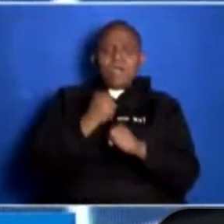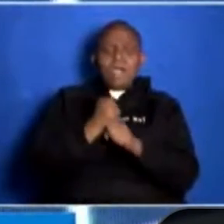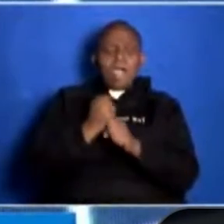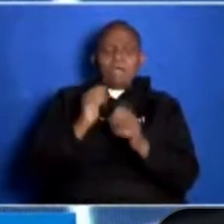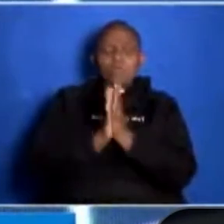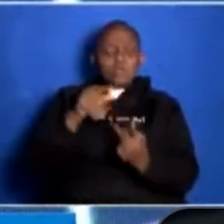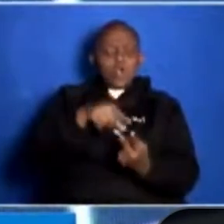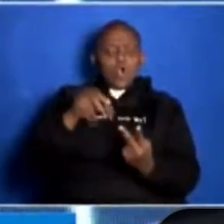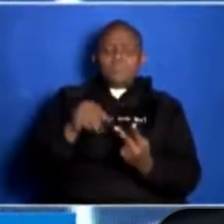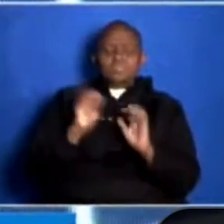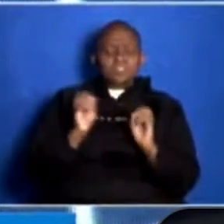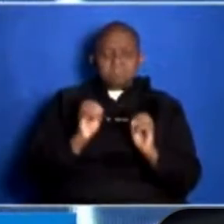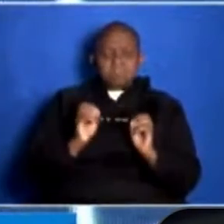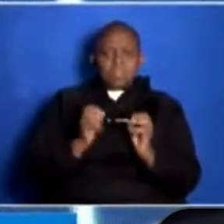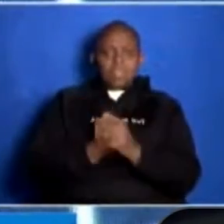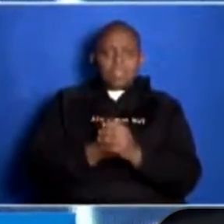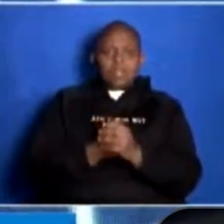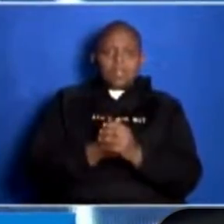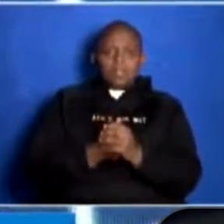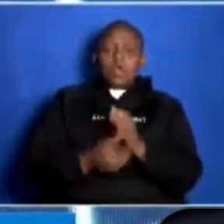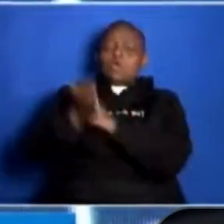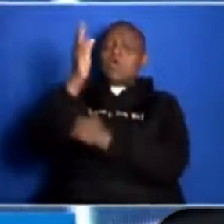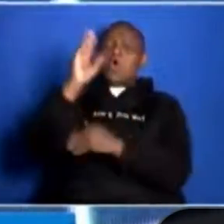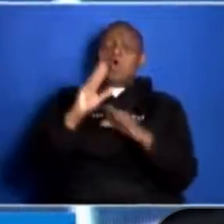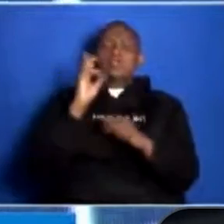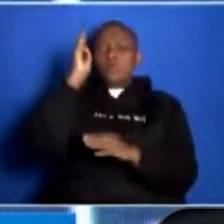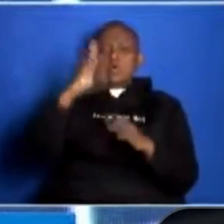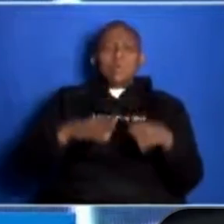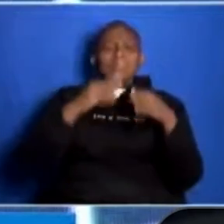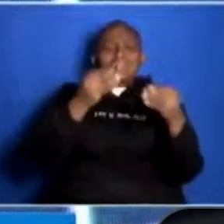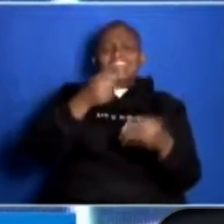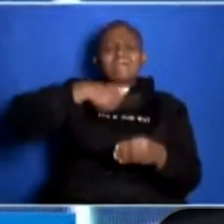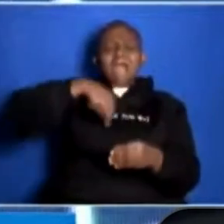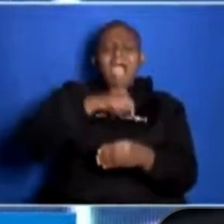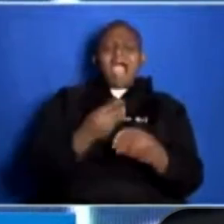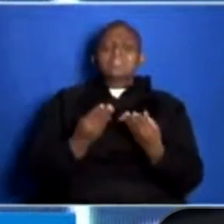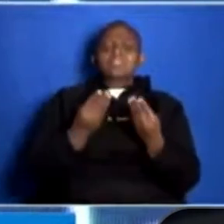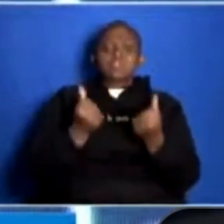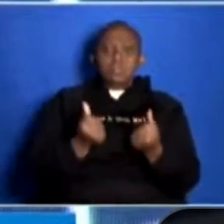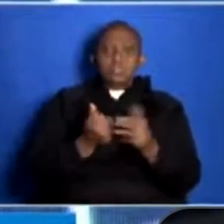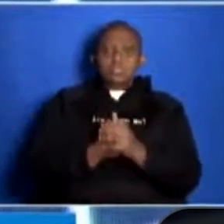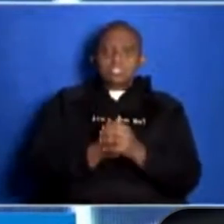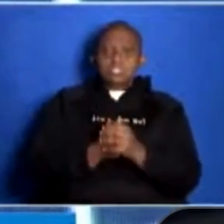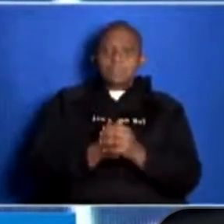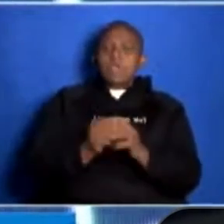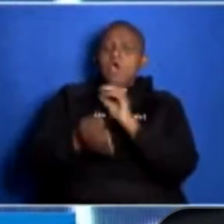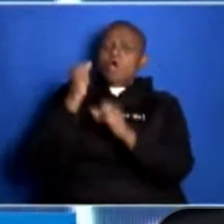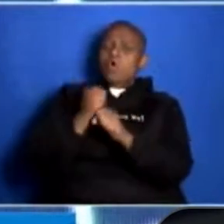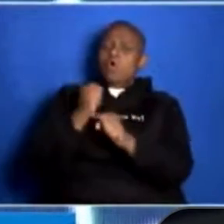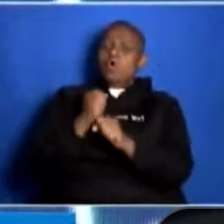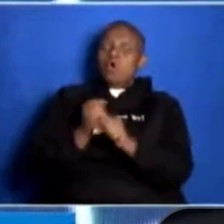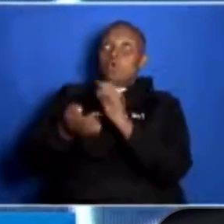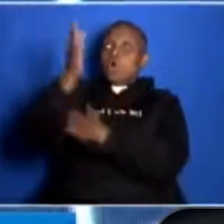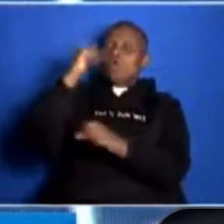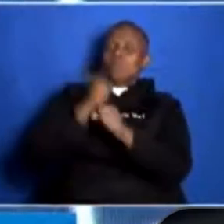options. Hatutafanya na makubatisha hapa na pale. But God is going to give us solutions. Tutapewa majibu na Mungu. And this is how God works. Na Mungu anafanya kazi hivi.